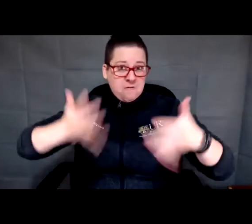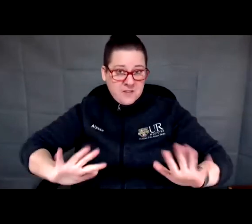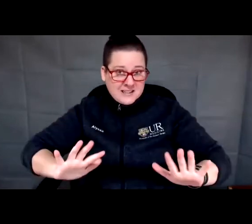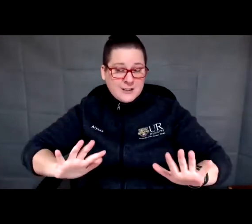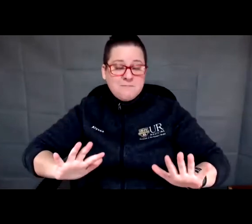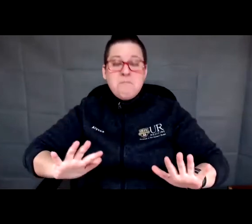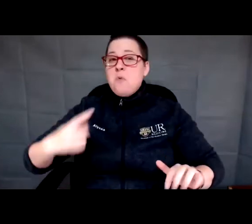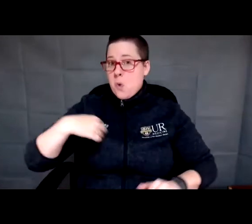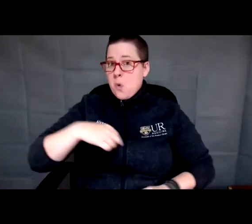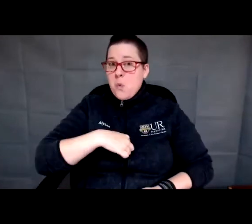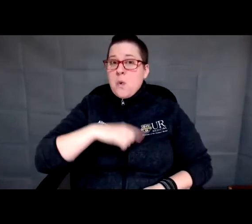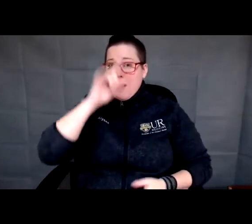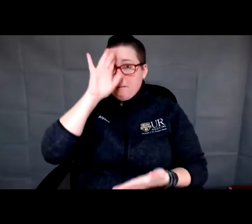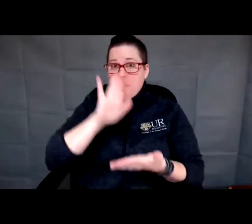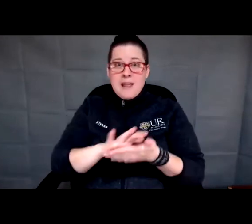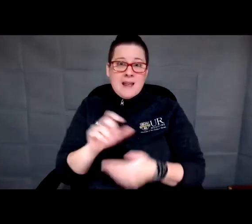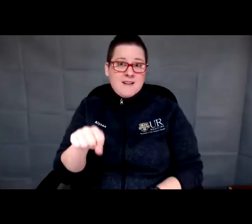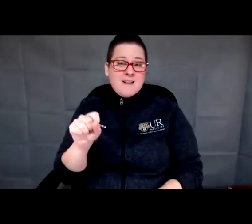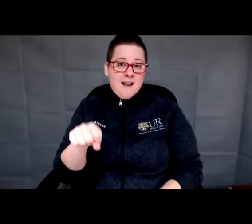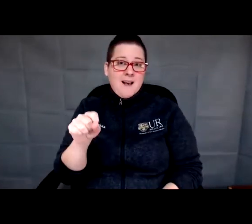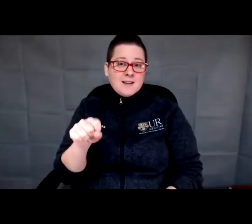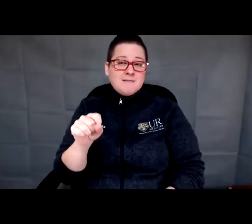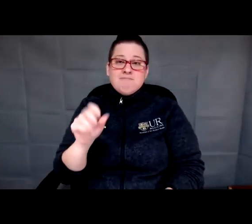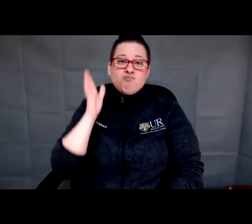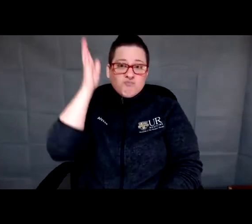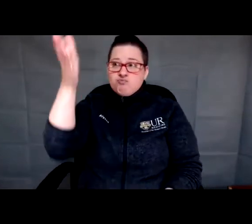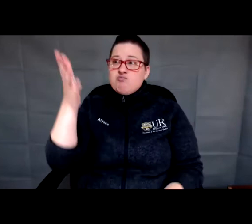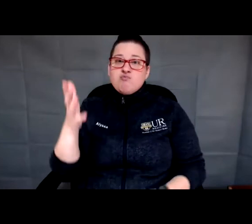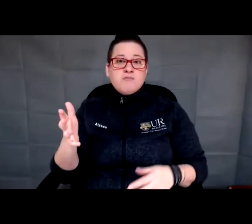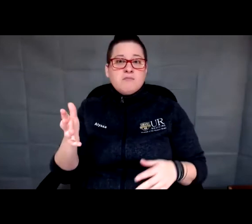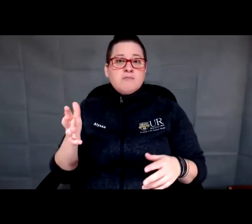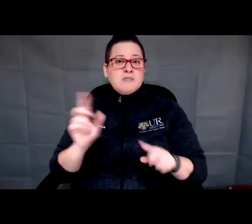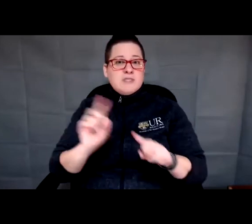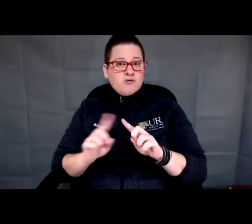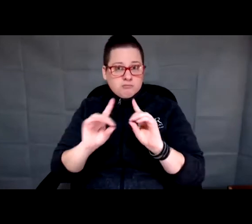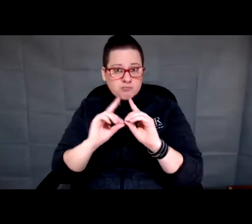do believe that there will be opportunities to discuss